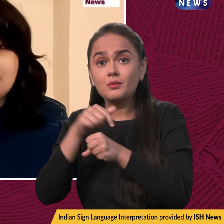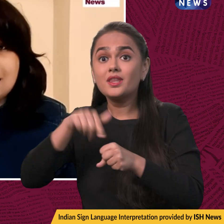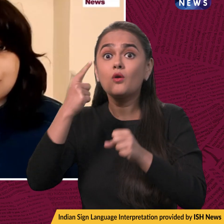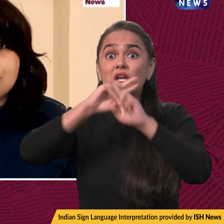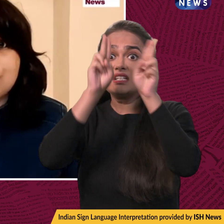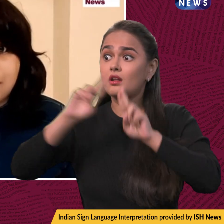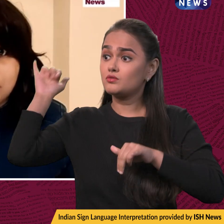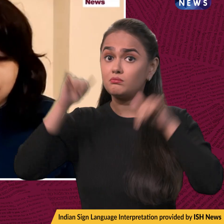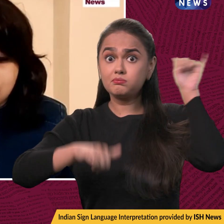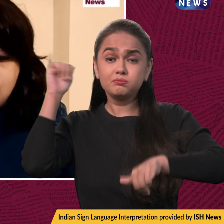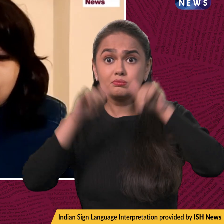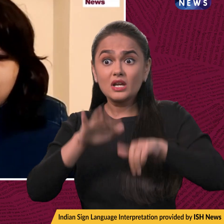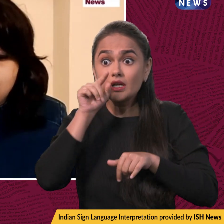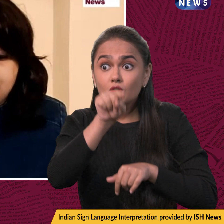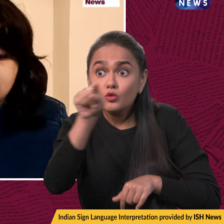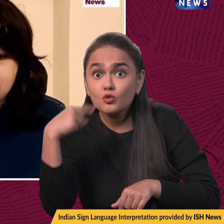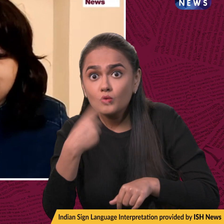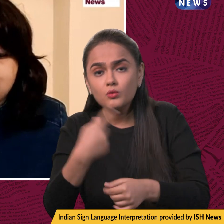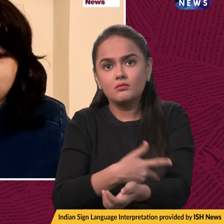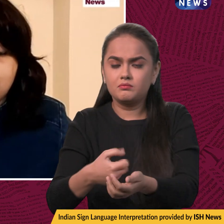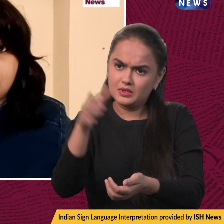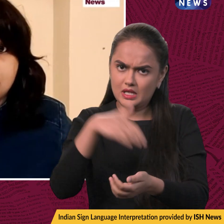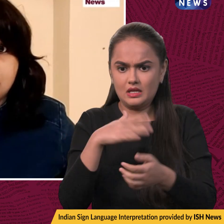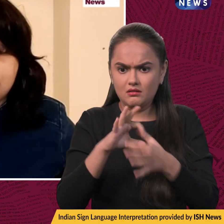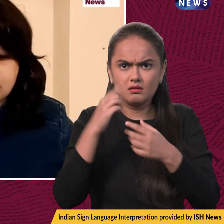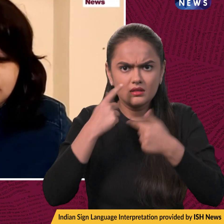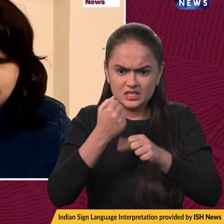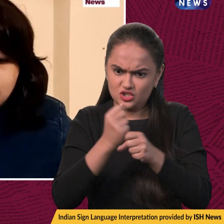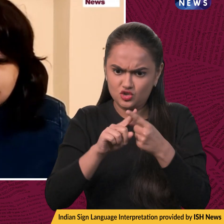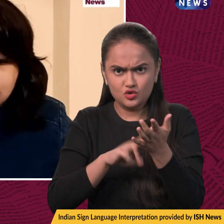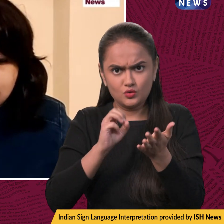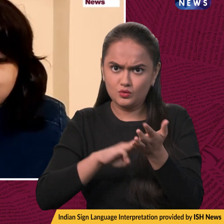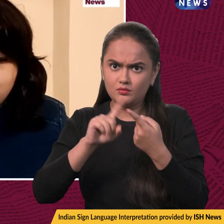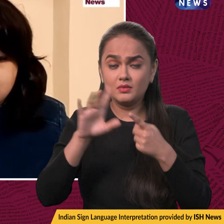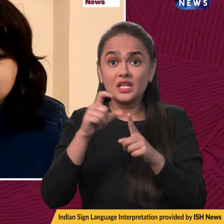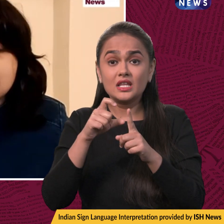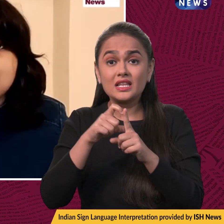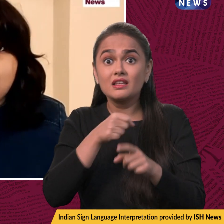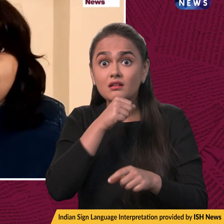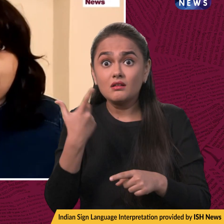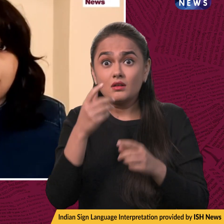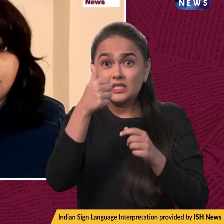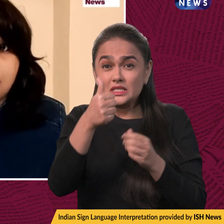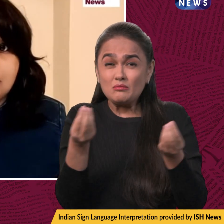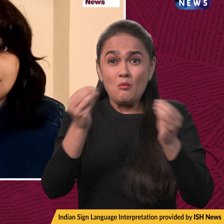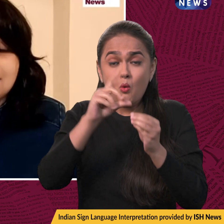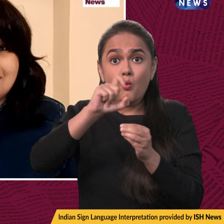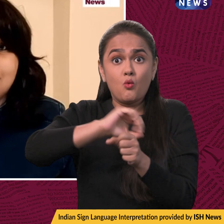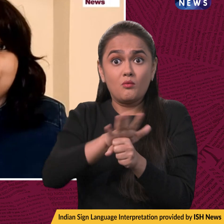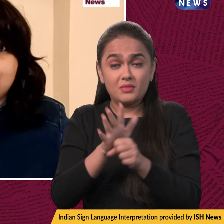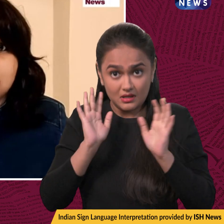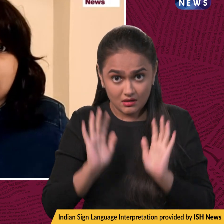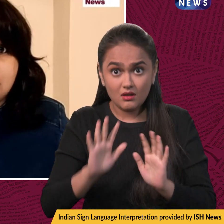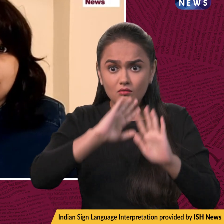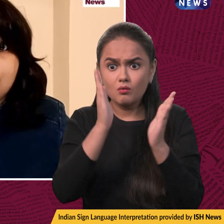for international travelers were being sent for genome sequencing. Delhi has reported 6 more Omicron cases,